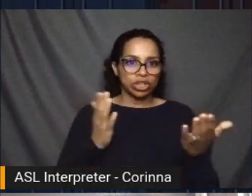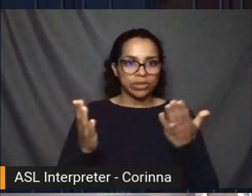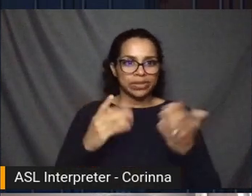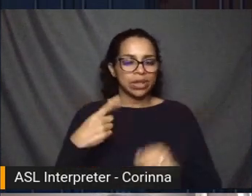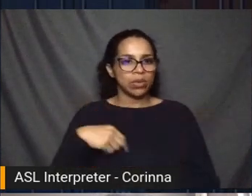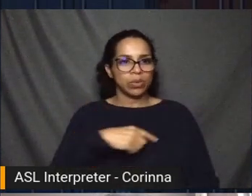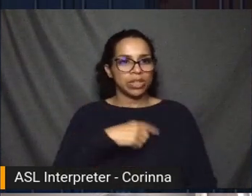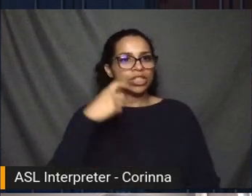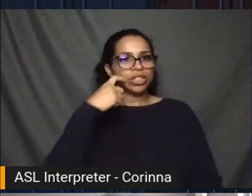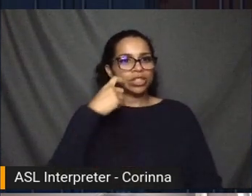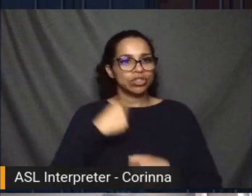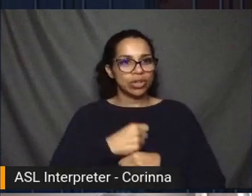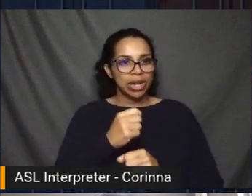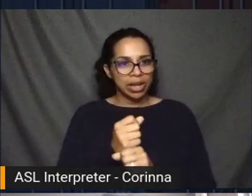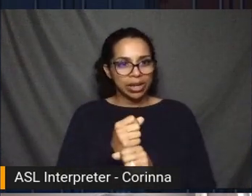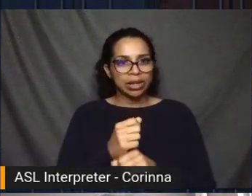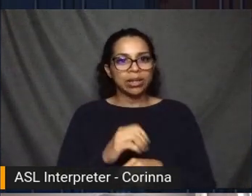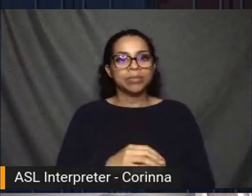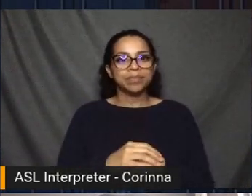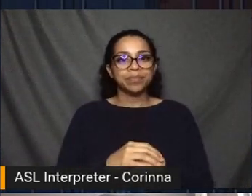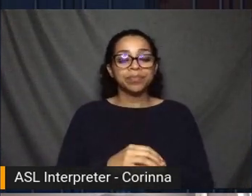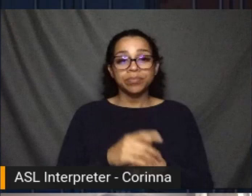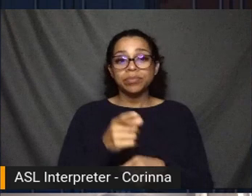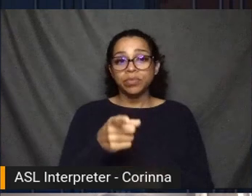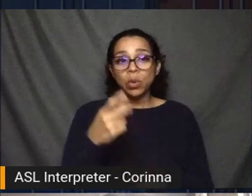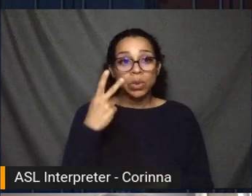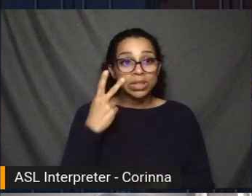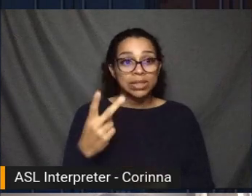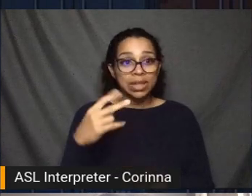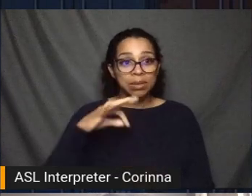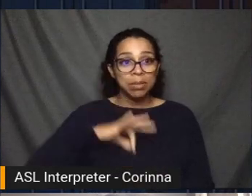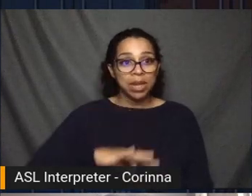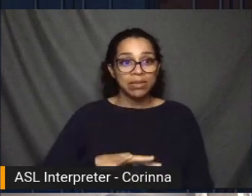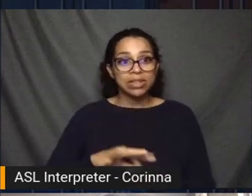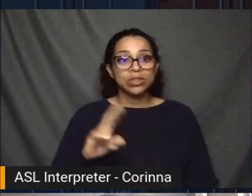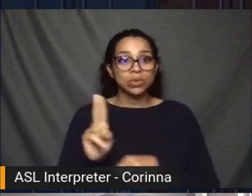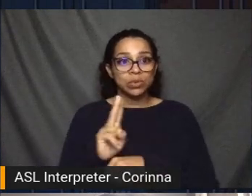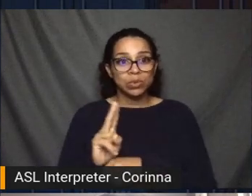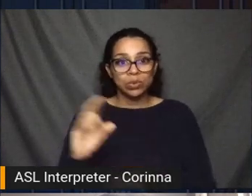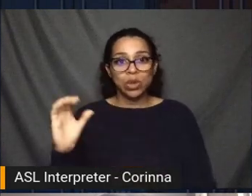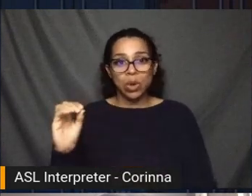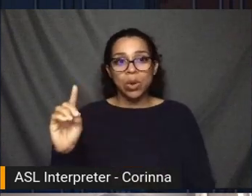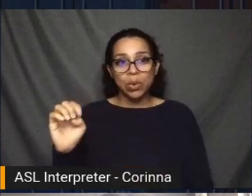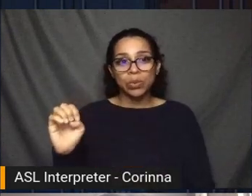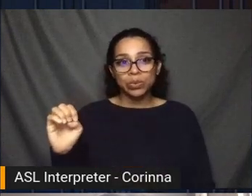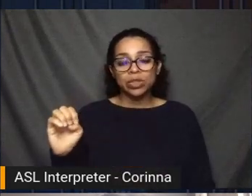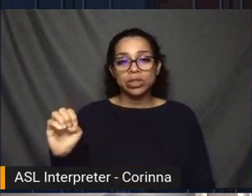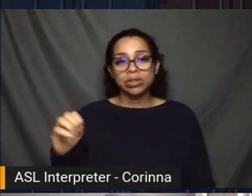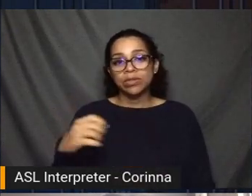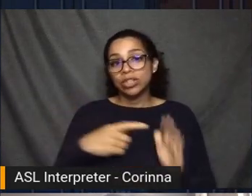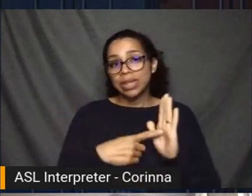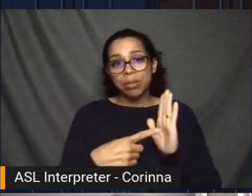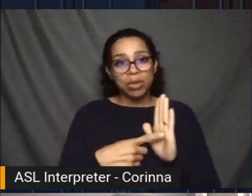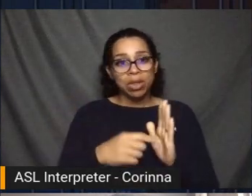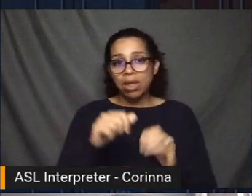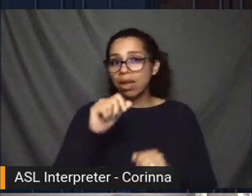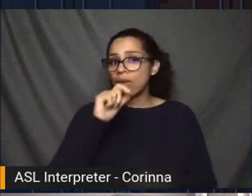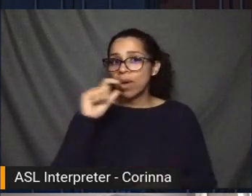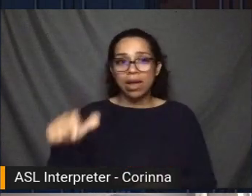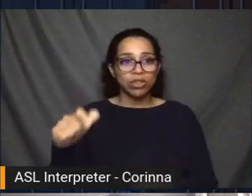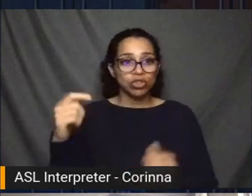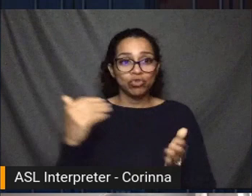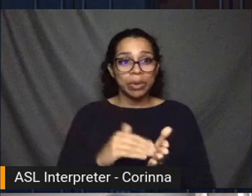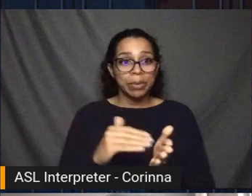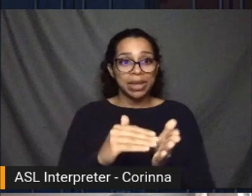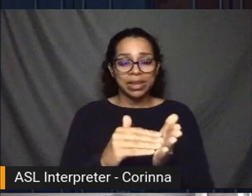just created. So even here, you can see the benefits of using code. Because, for example, I don't have to repeat the service